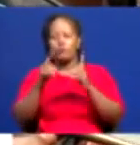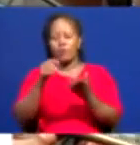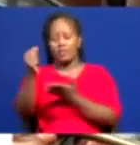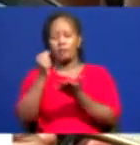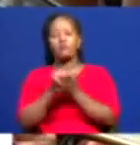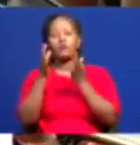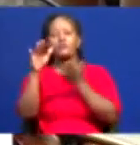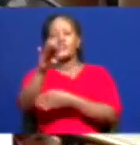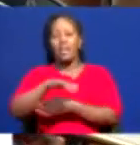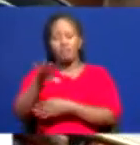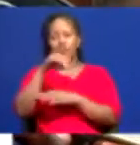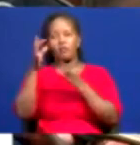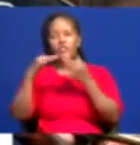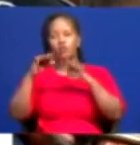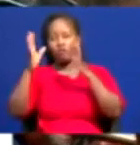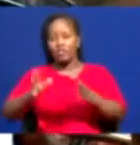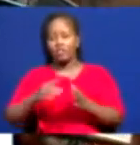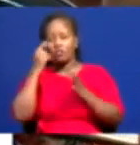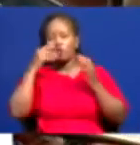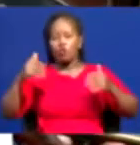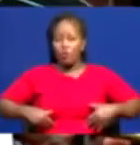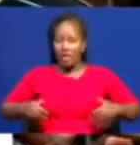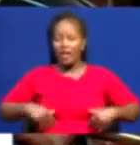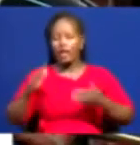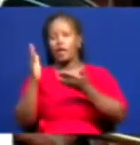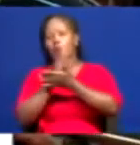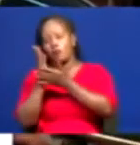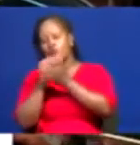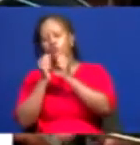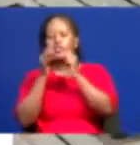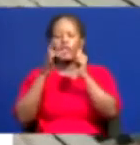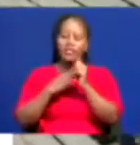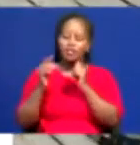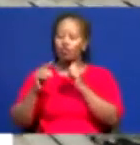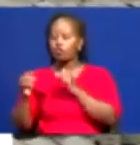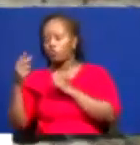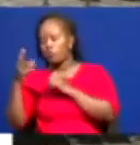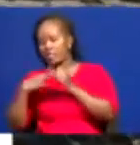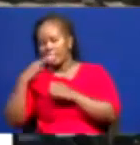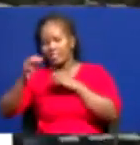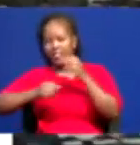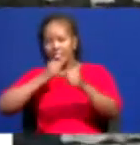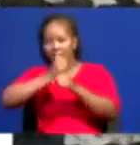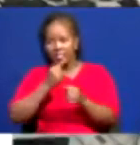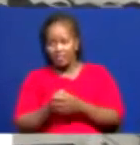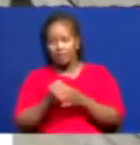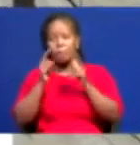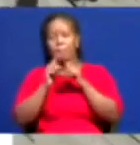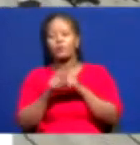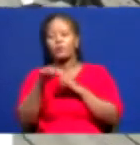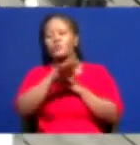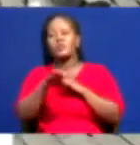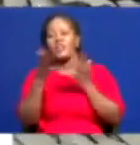officers who can now come, who are younger, between 18 and 28, who can come in and do that work. Kuhusiana na uwezekano wa maporomoko ya ardhi na